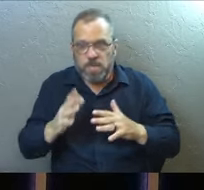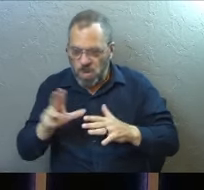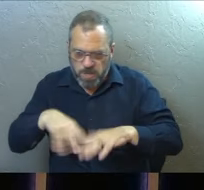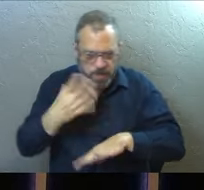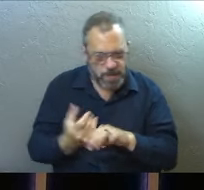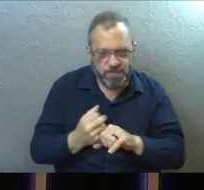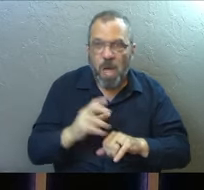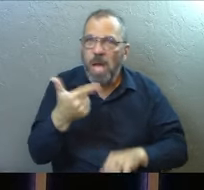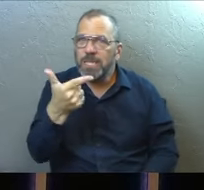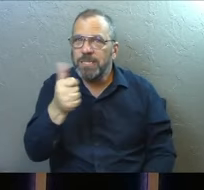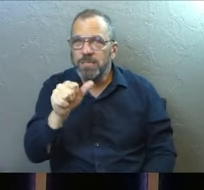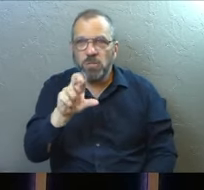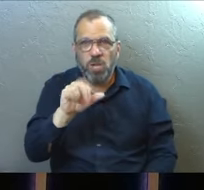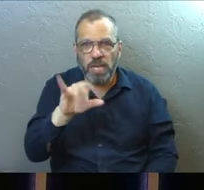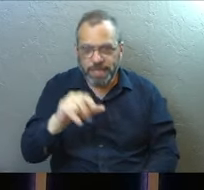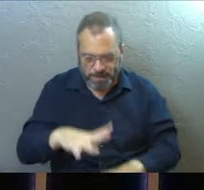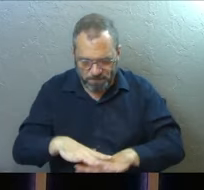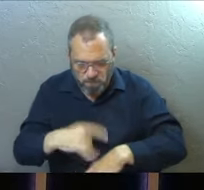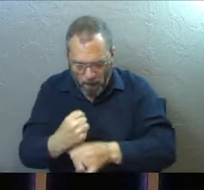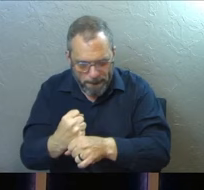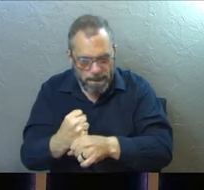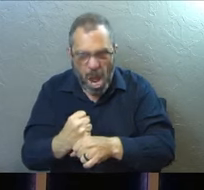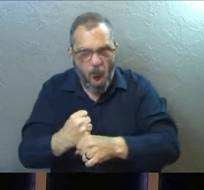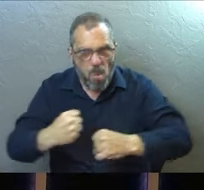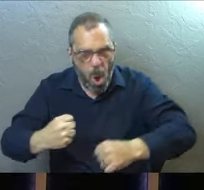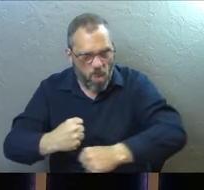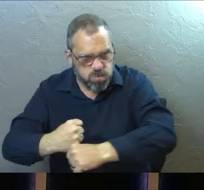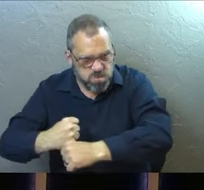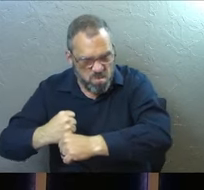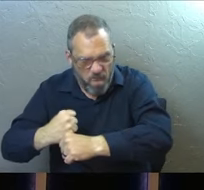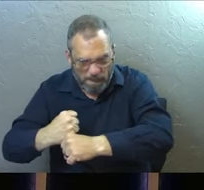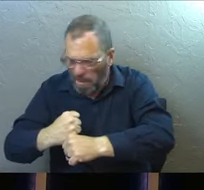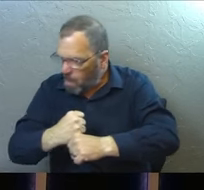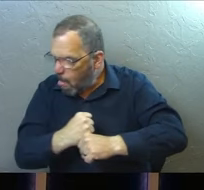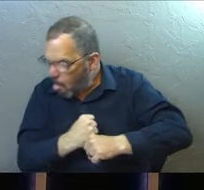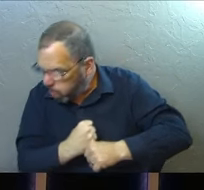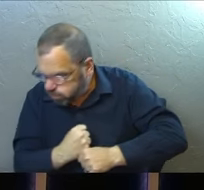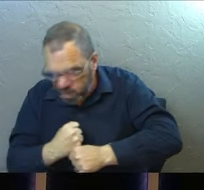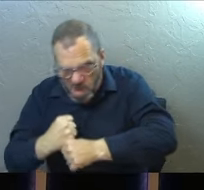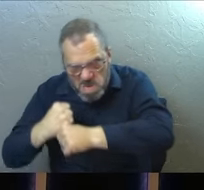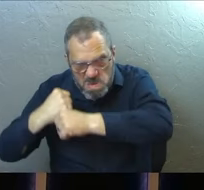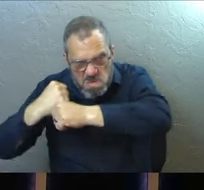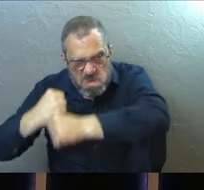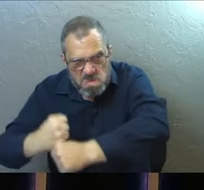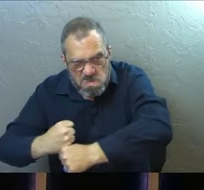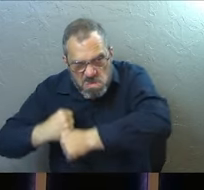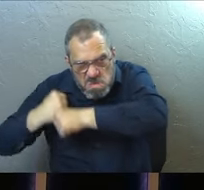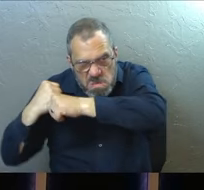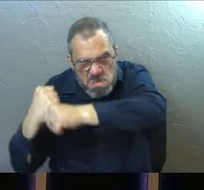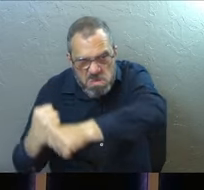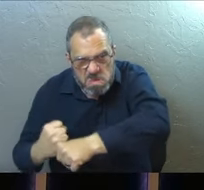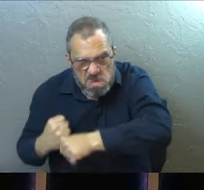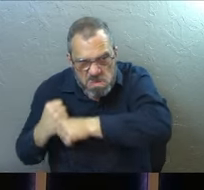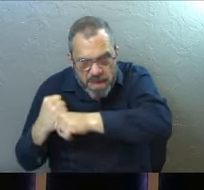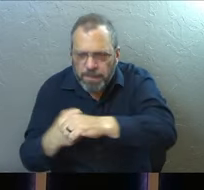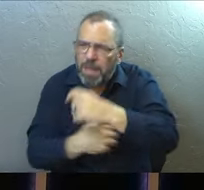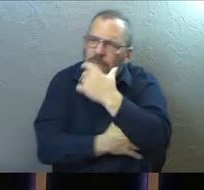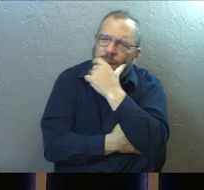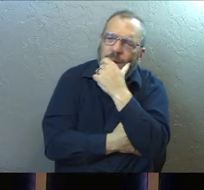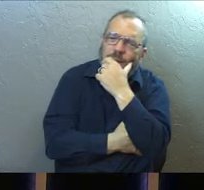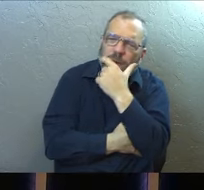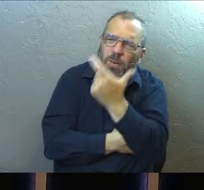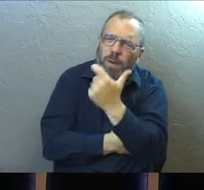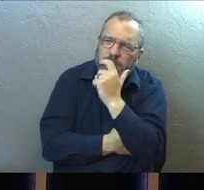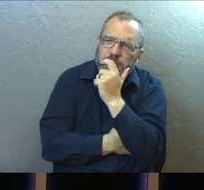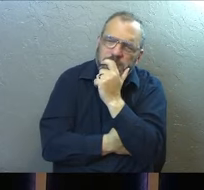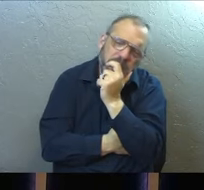steps up to the plate. Garcia is his name. And he's a beast, okay? He's like, he's awesome. And he gets up to the plate. And now what I was thinking about watching